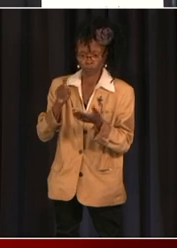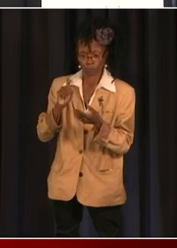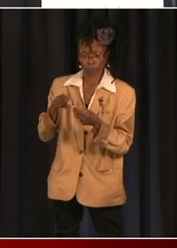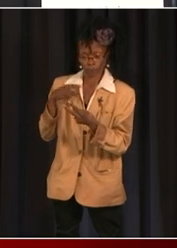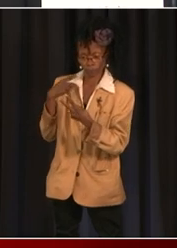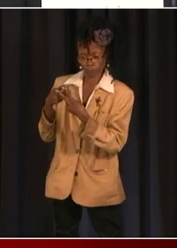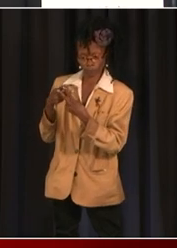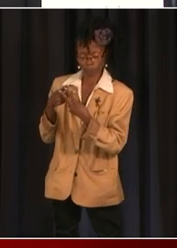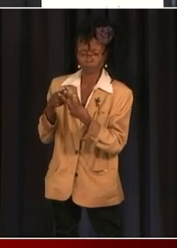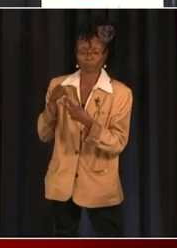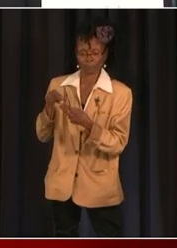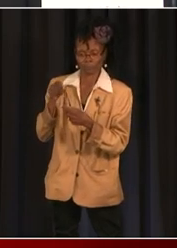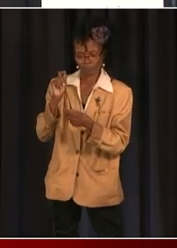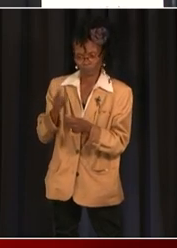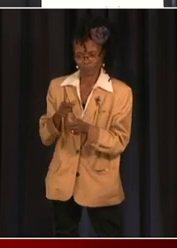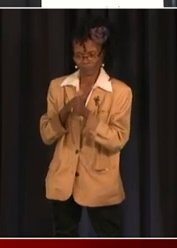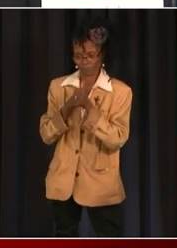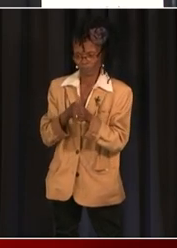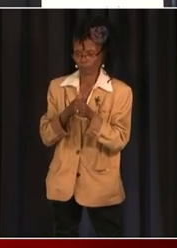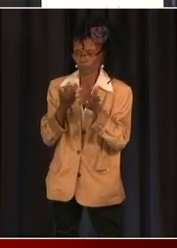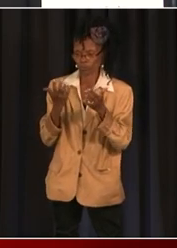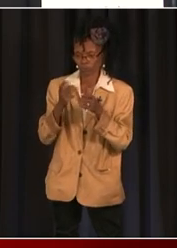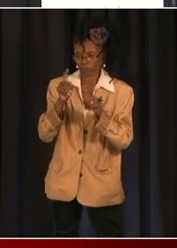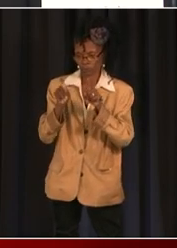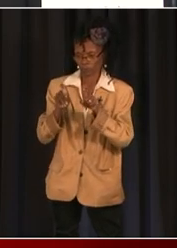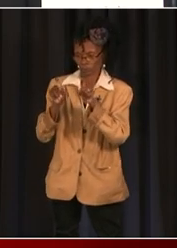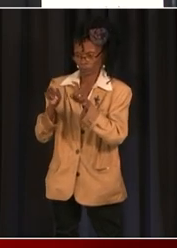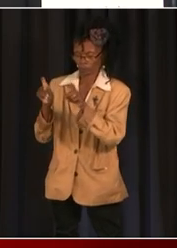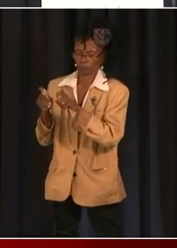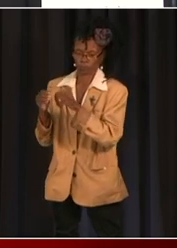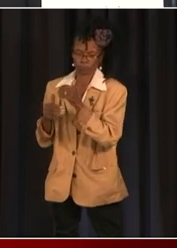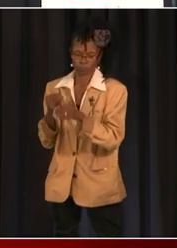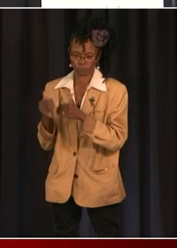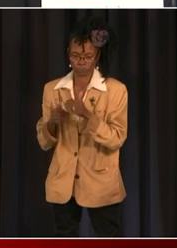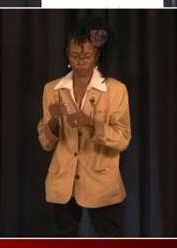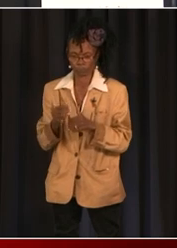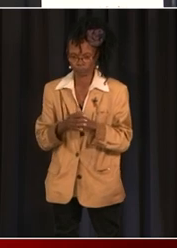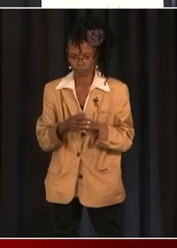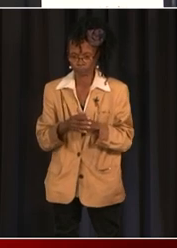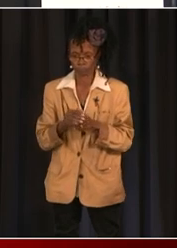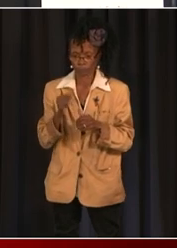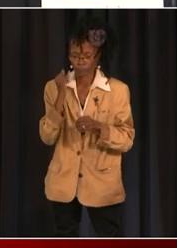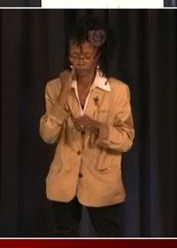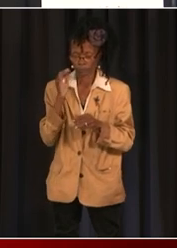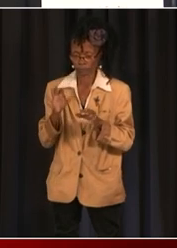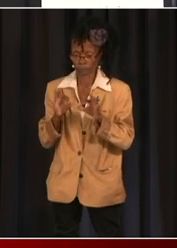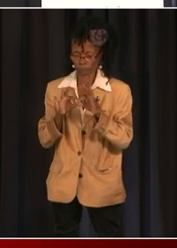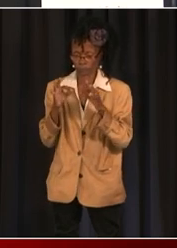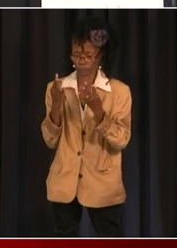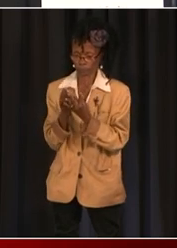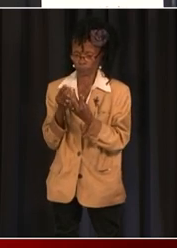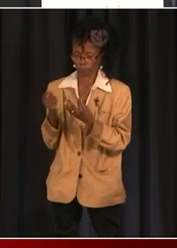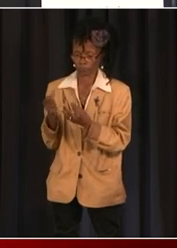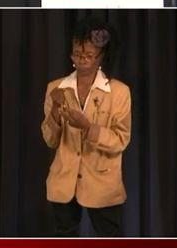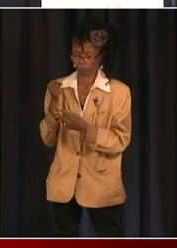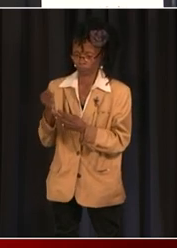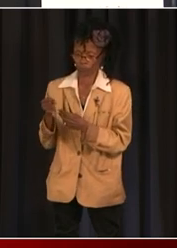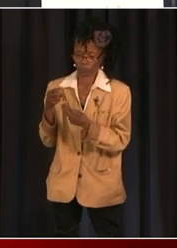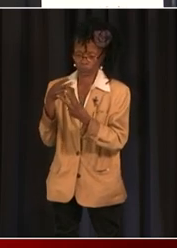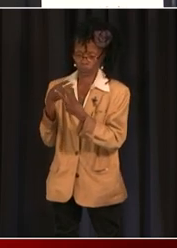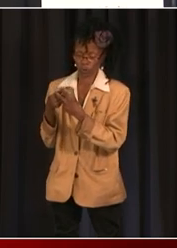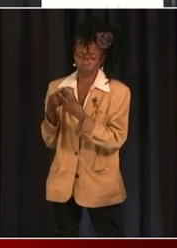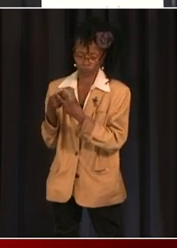policies associated with quarantining. Families that are in quarantine or students in quarantine as a result